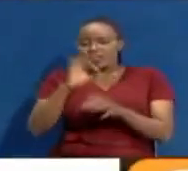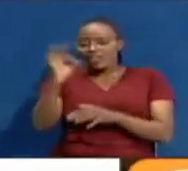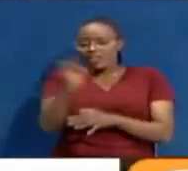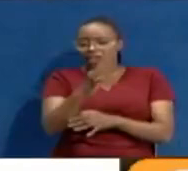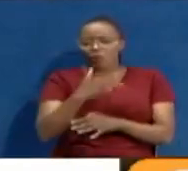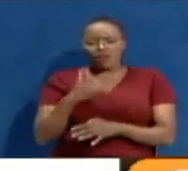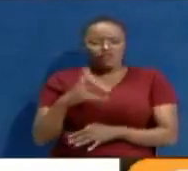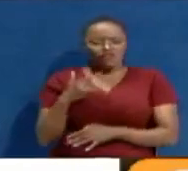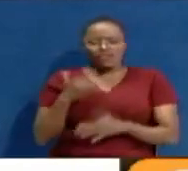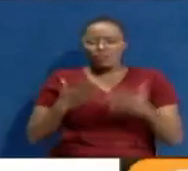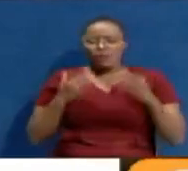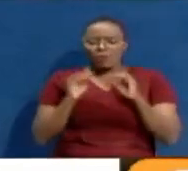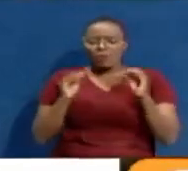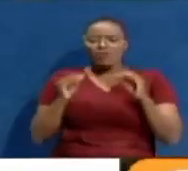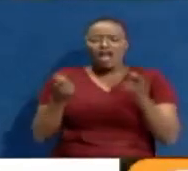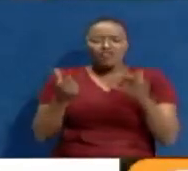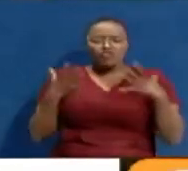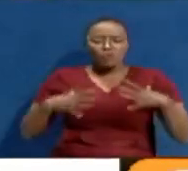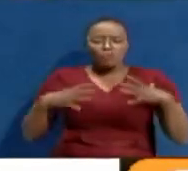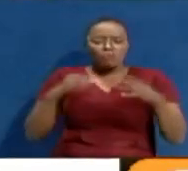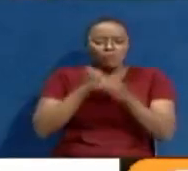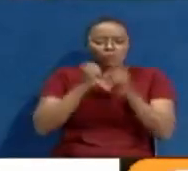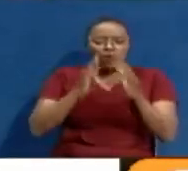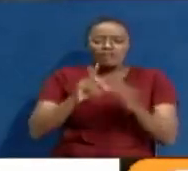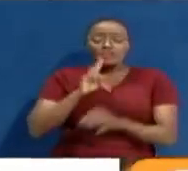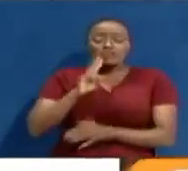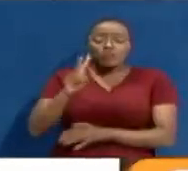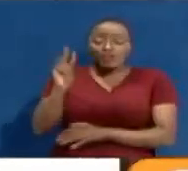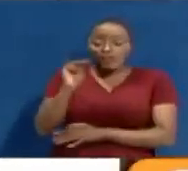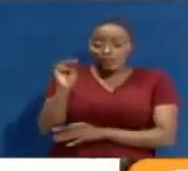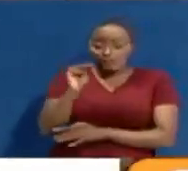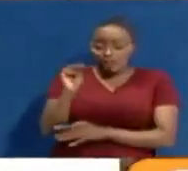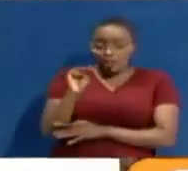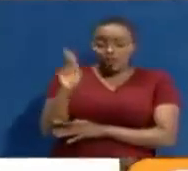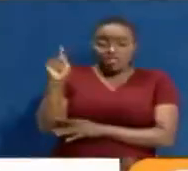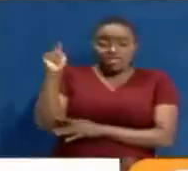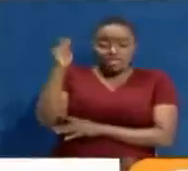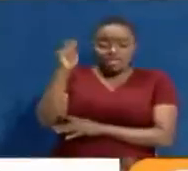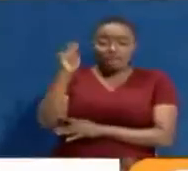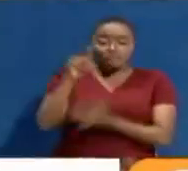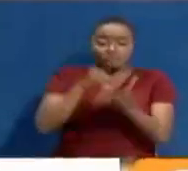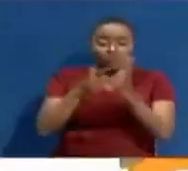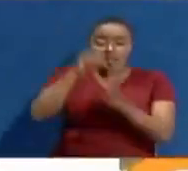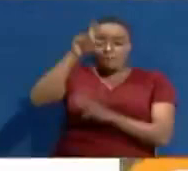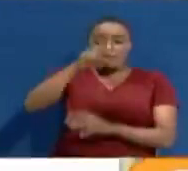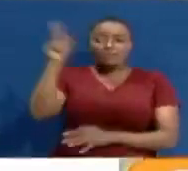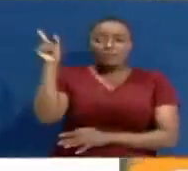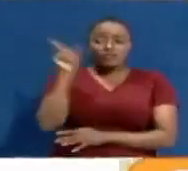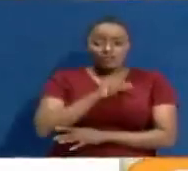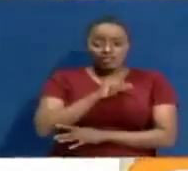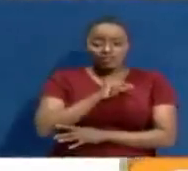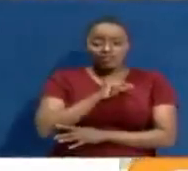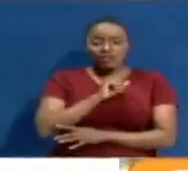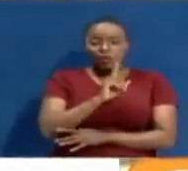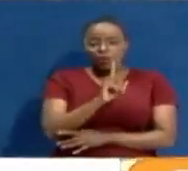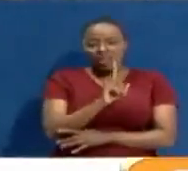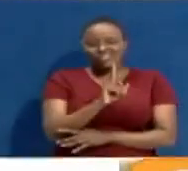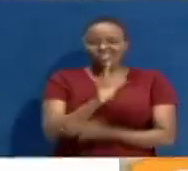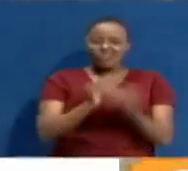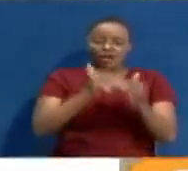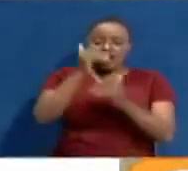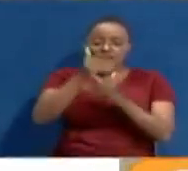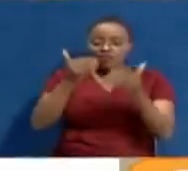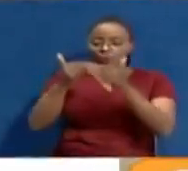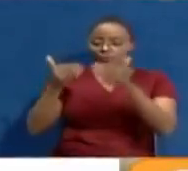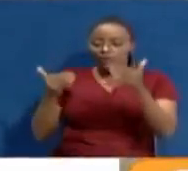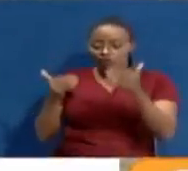concerned by the handful of workers on site, saying the 200 million Kenya shillings project must be completed by mid-year after the